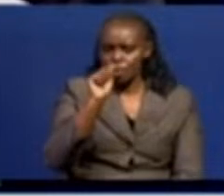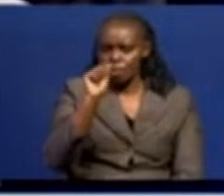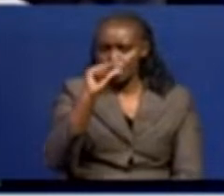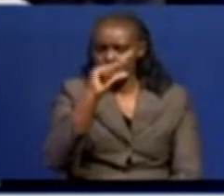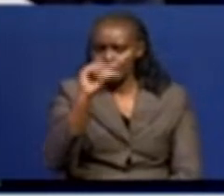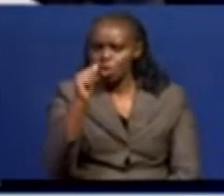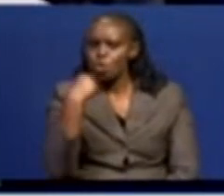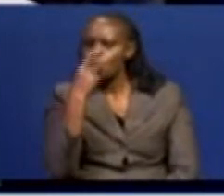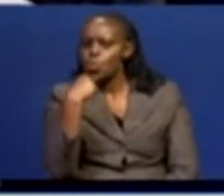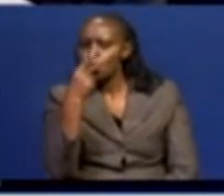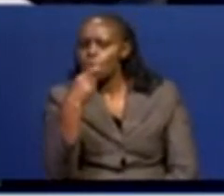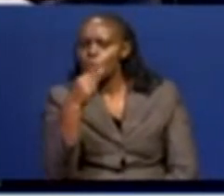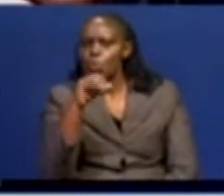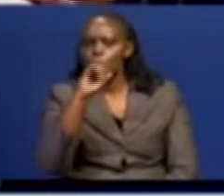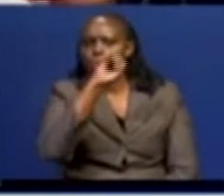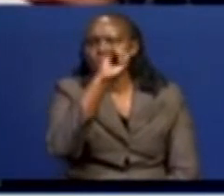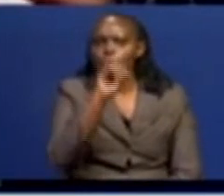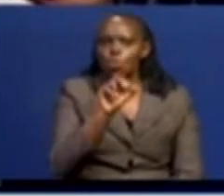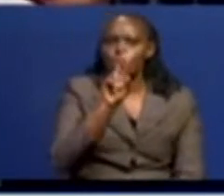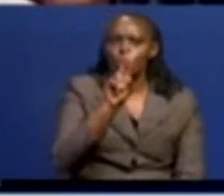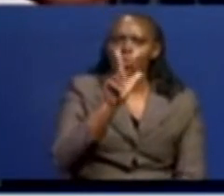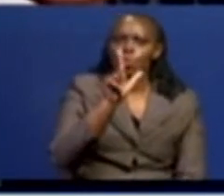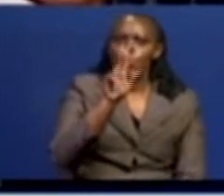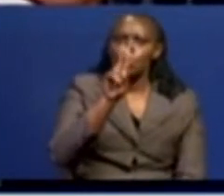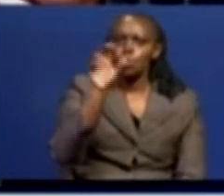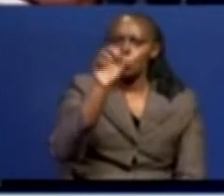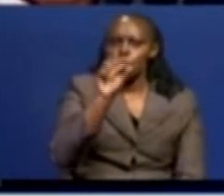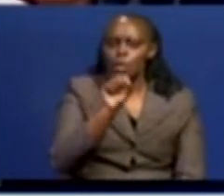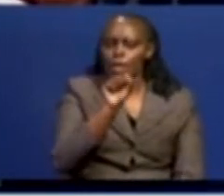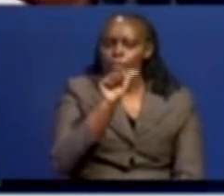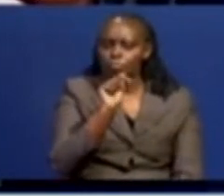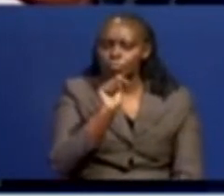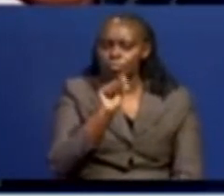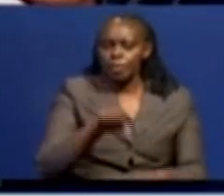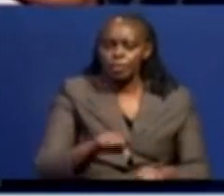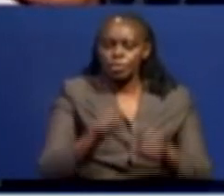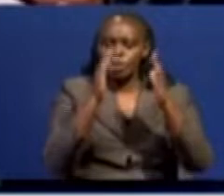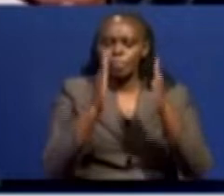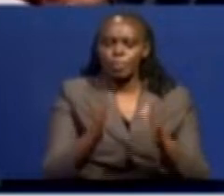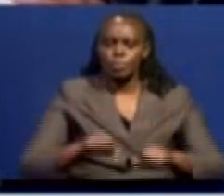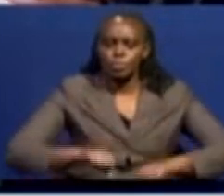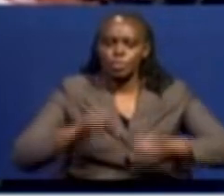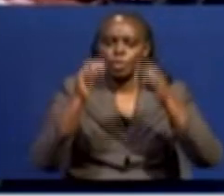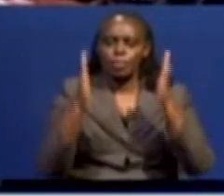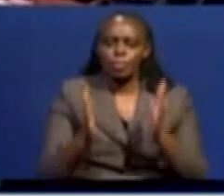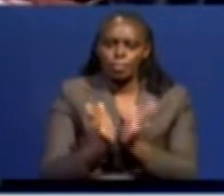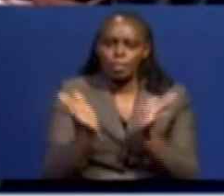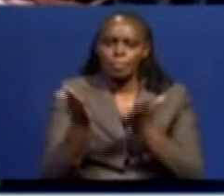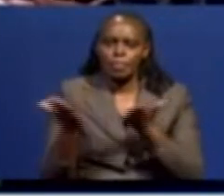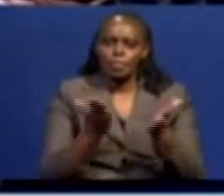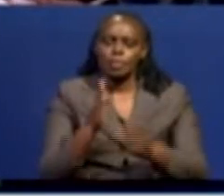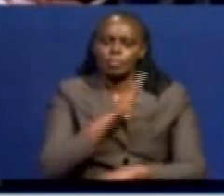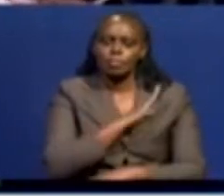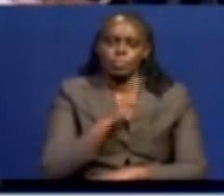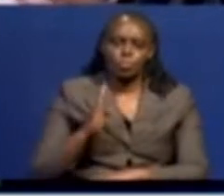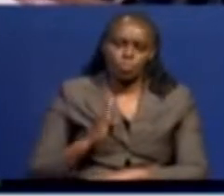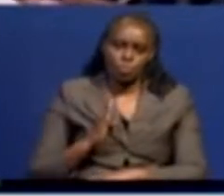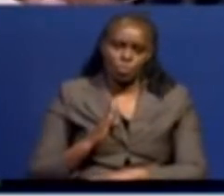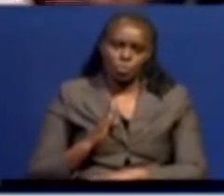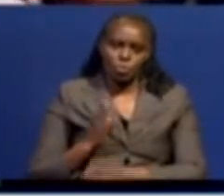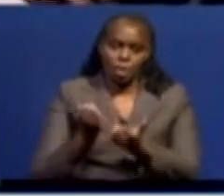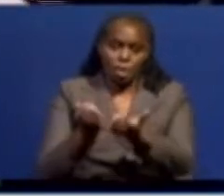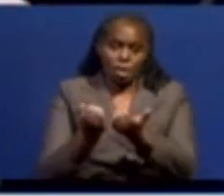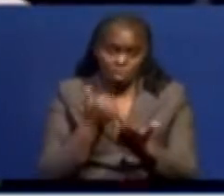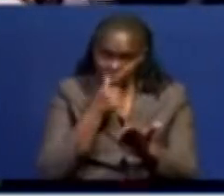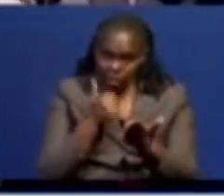Kianga Mitu? Julius Kainga is the chairman Meru County Public Service